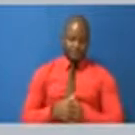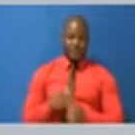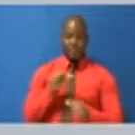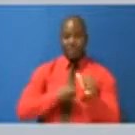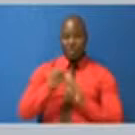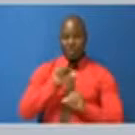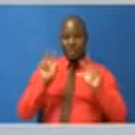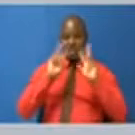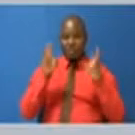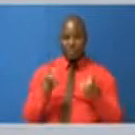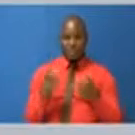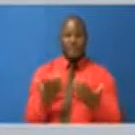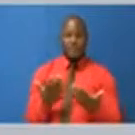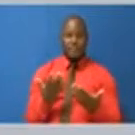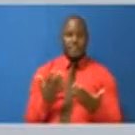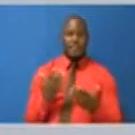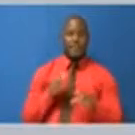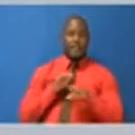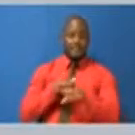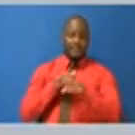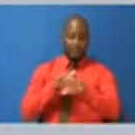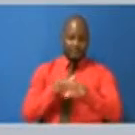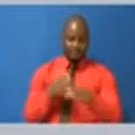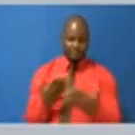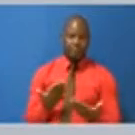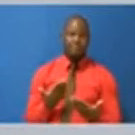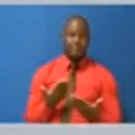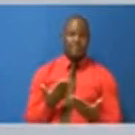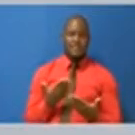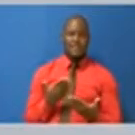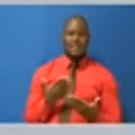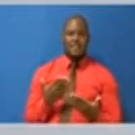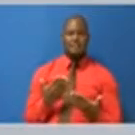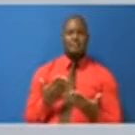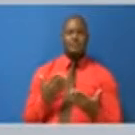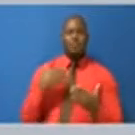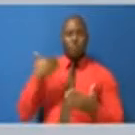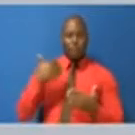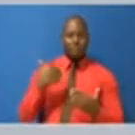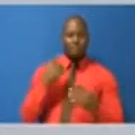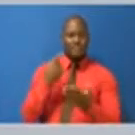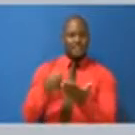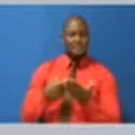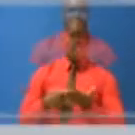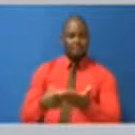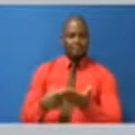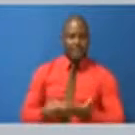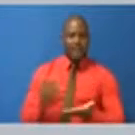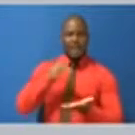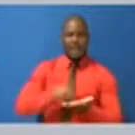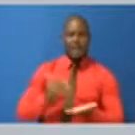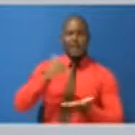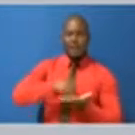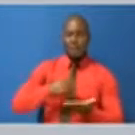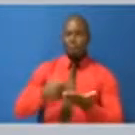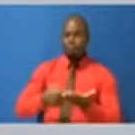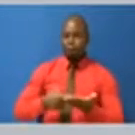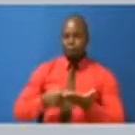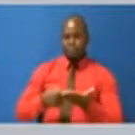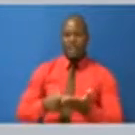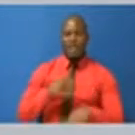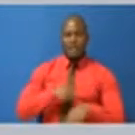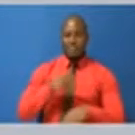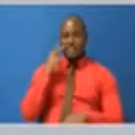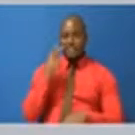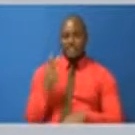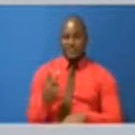about the issue of the traffic jam this is something which has always been discussed again and again and at times